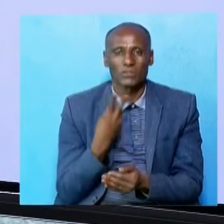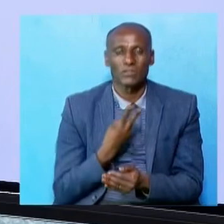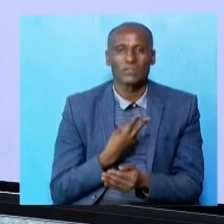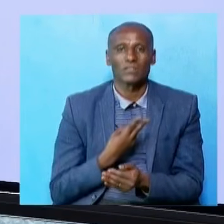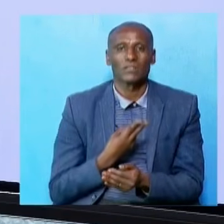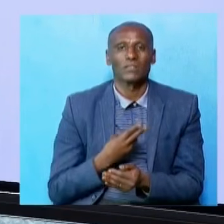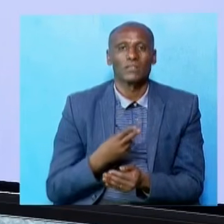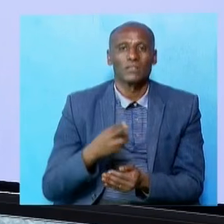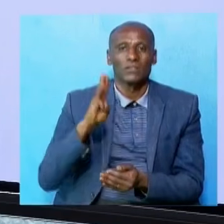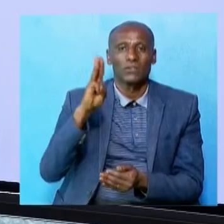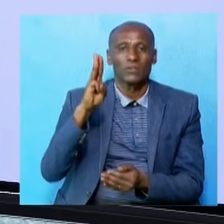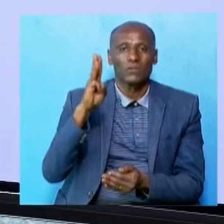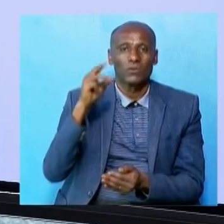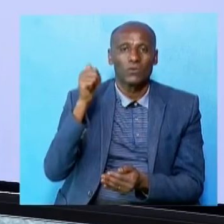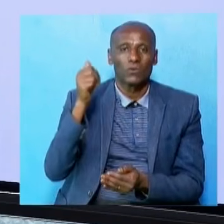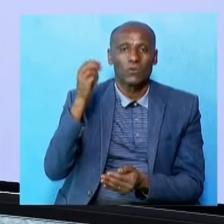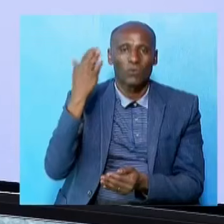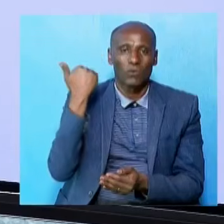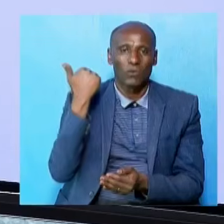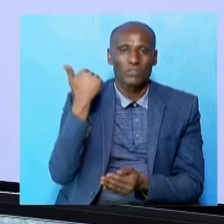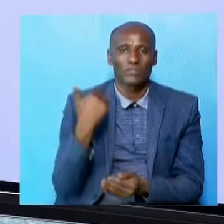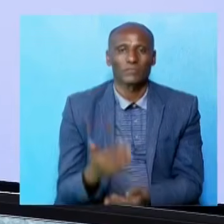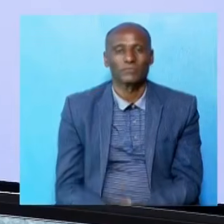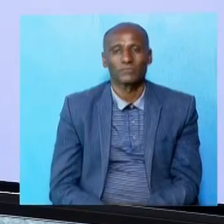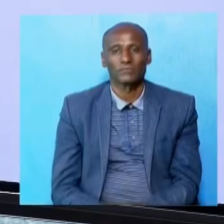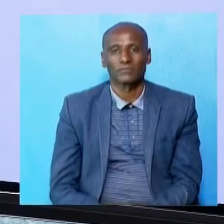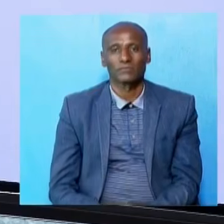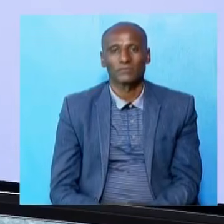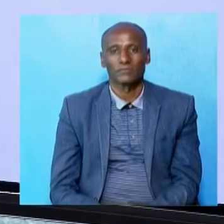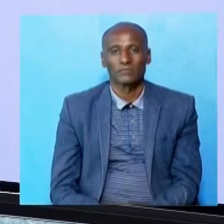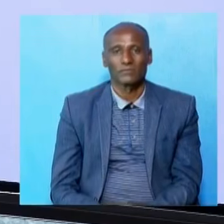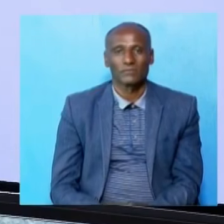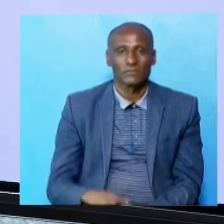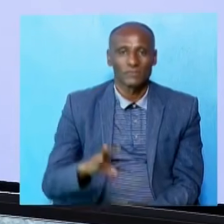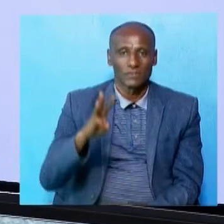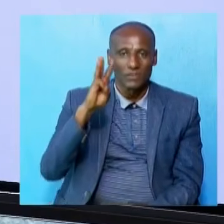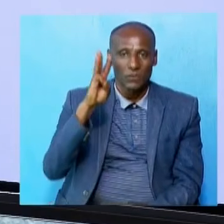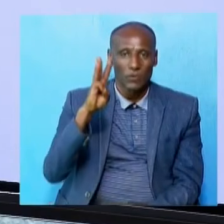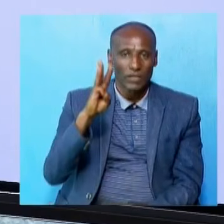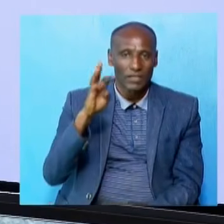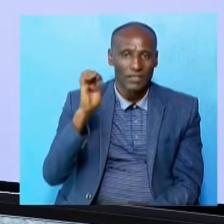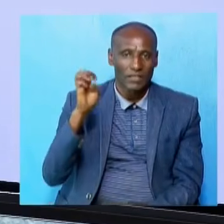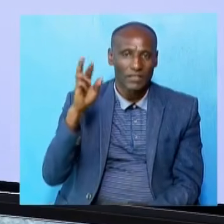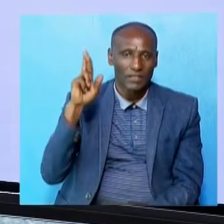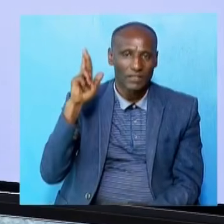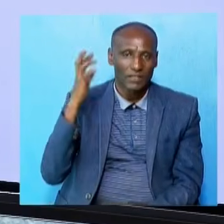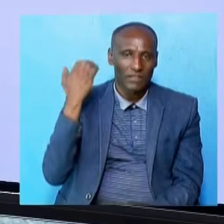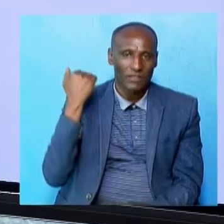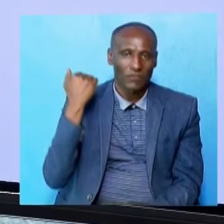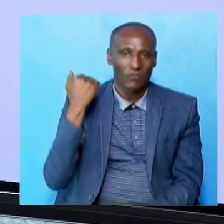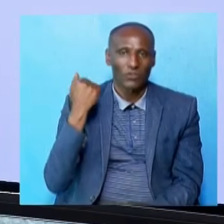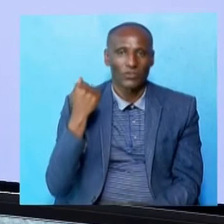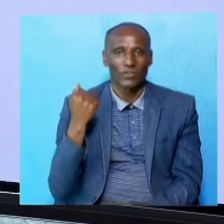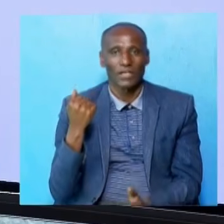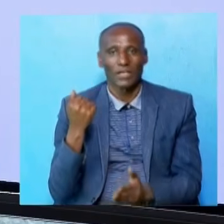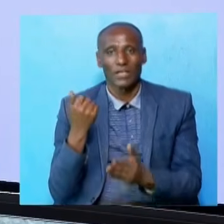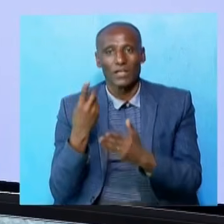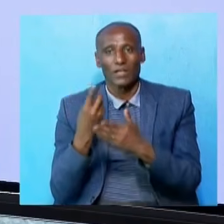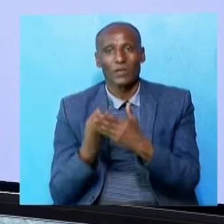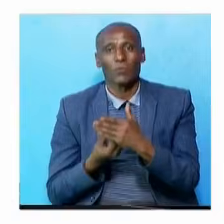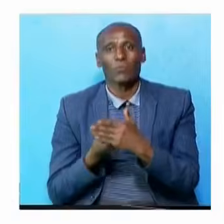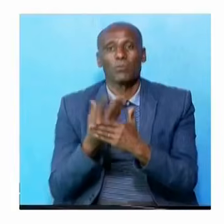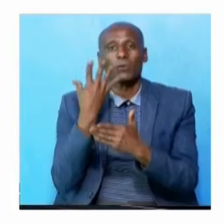go to the plural ones. When do we use where? We use where with the plural subject. Like, for